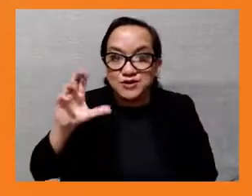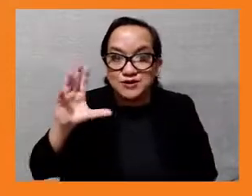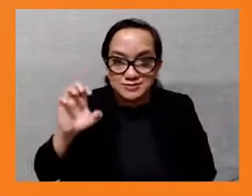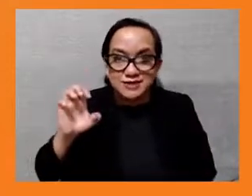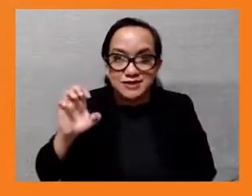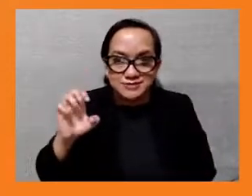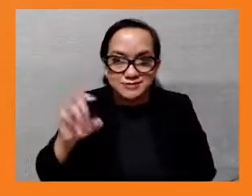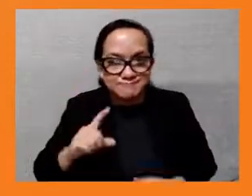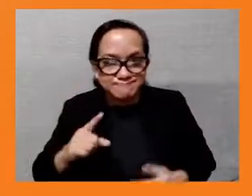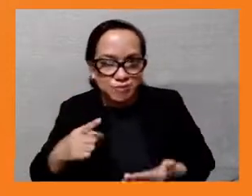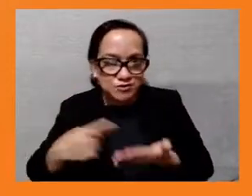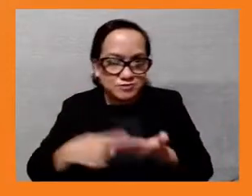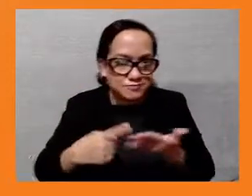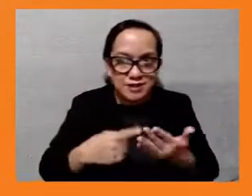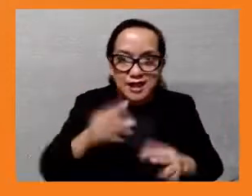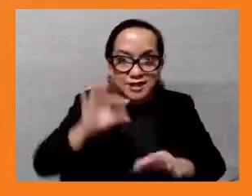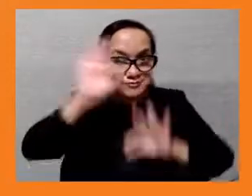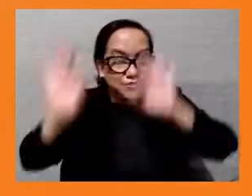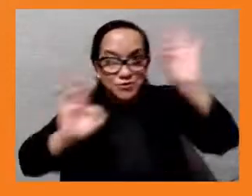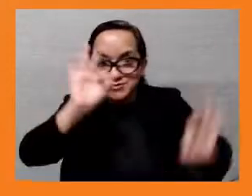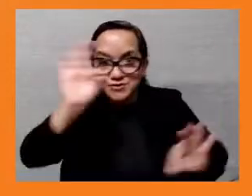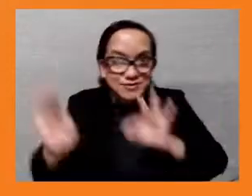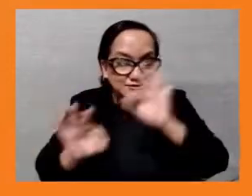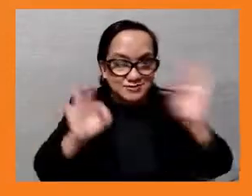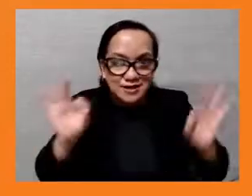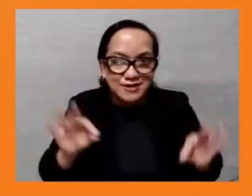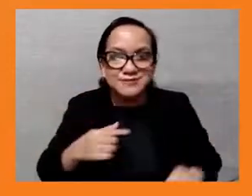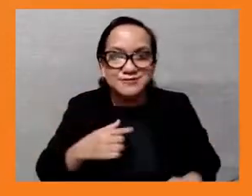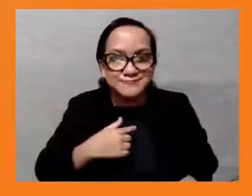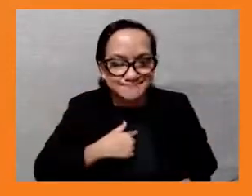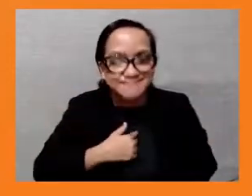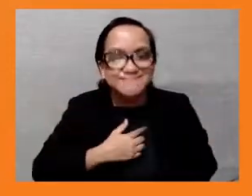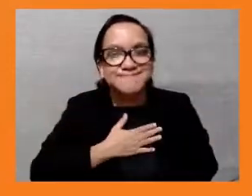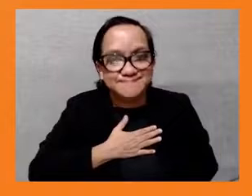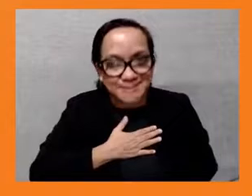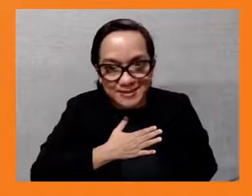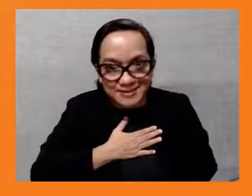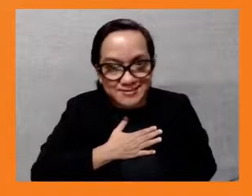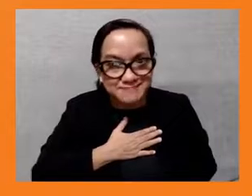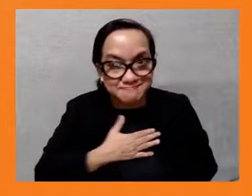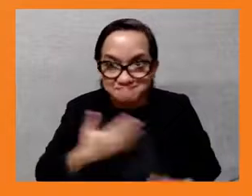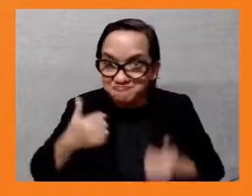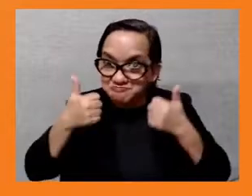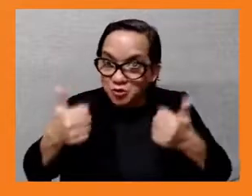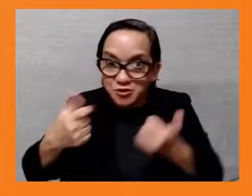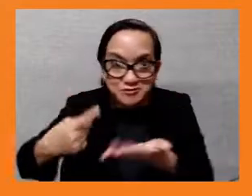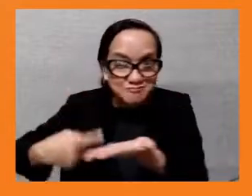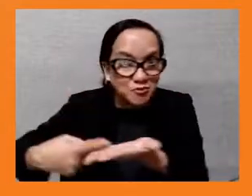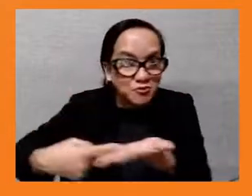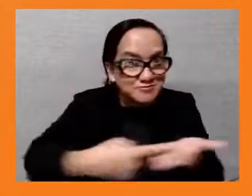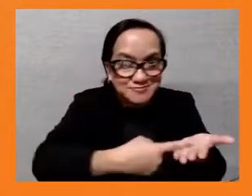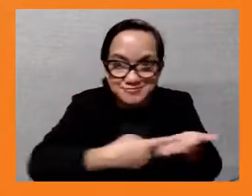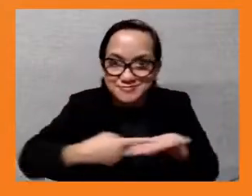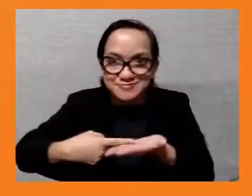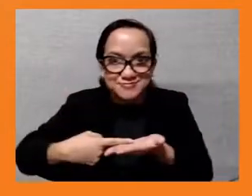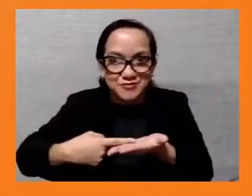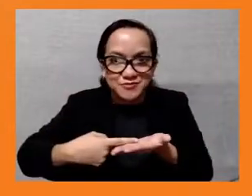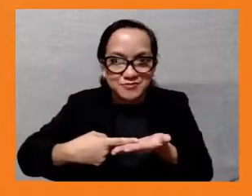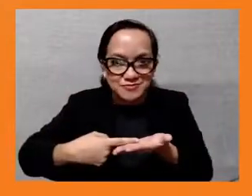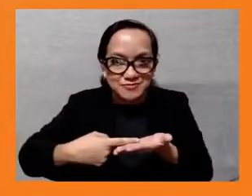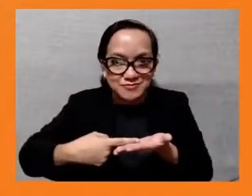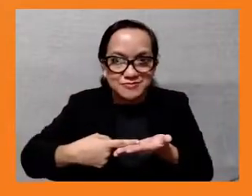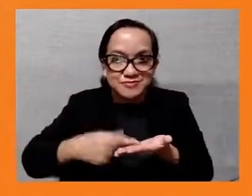We're developing additional guidance and capacity building activities for our borrowers, and we're looking at how we can strengthen